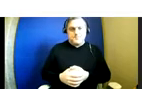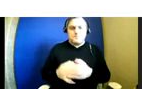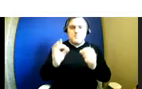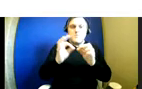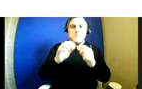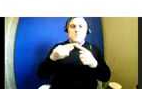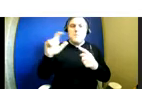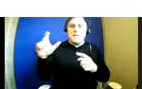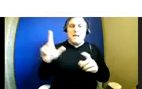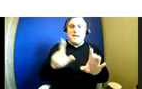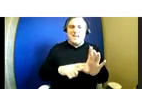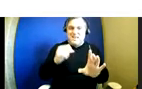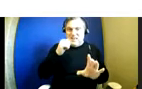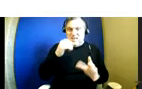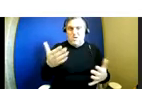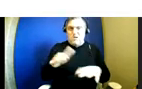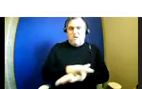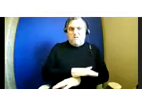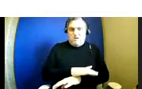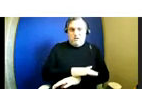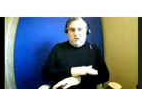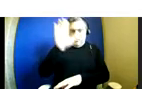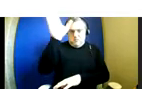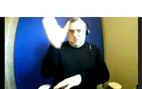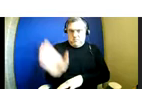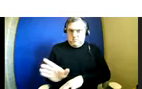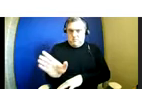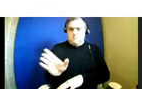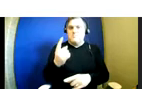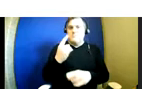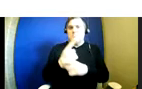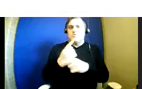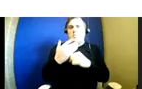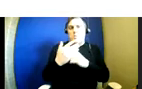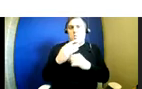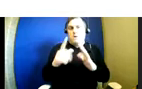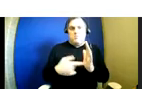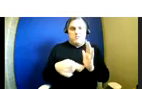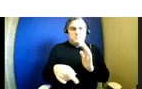Becky Steed now, who's the lead GP for the post-COVID clinic, to tell you a little bit more.